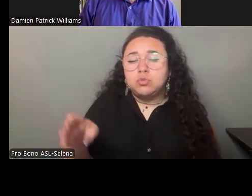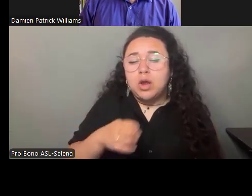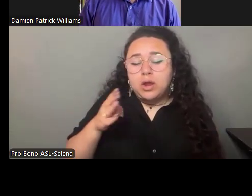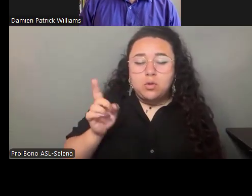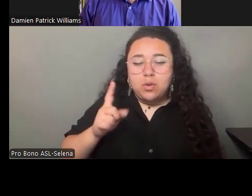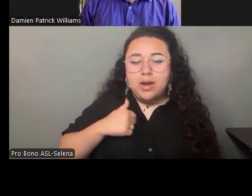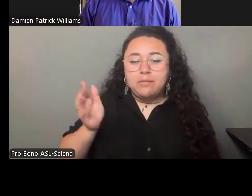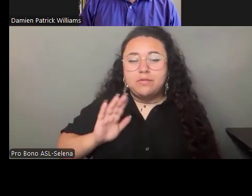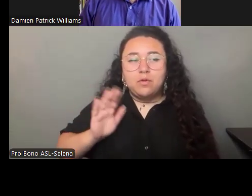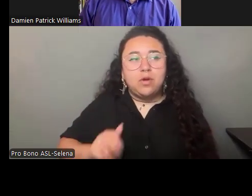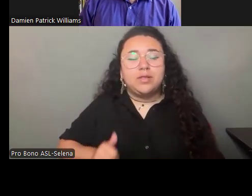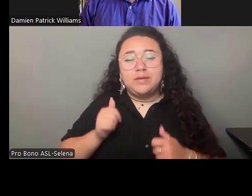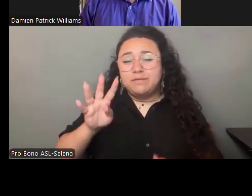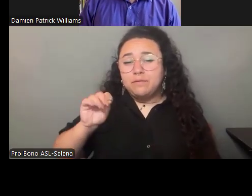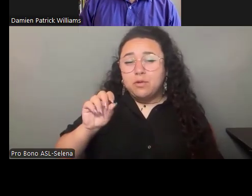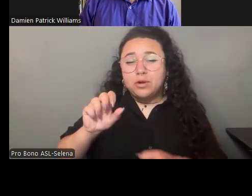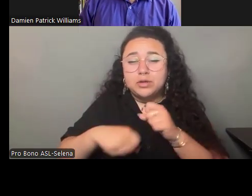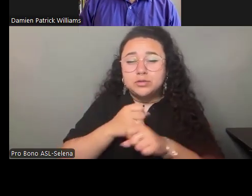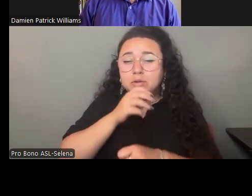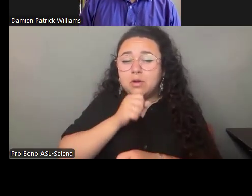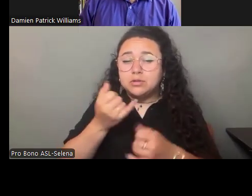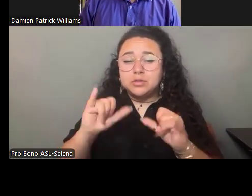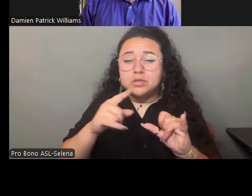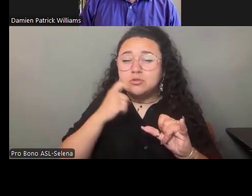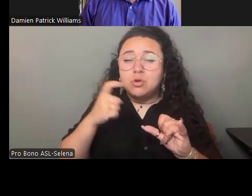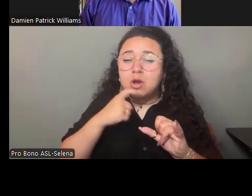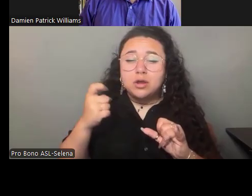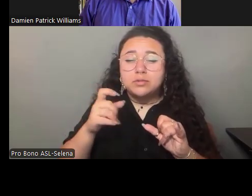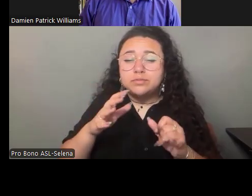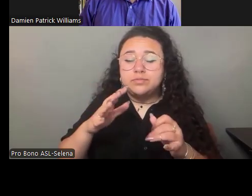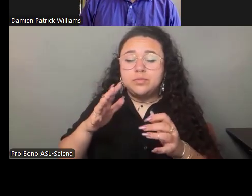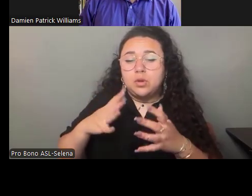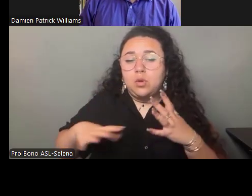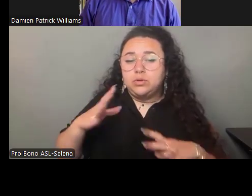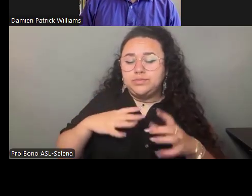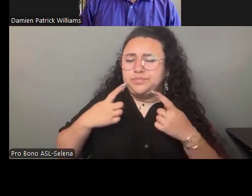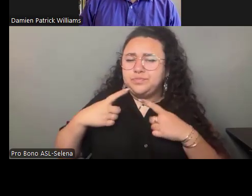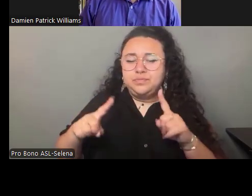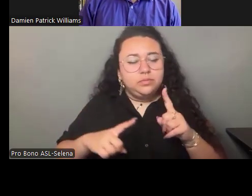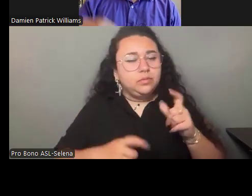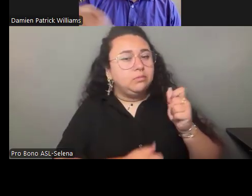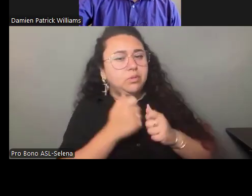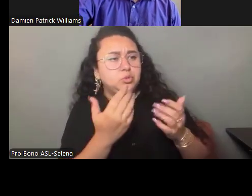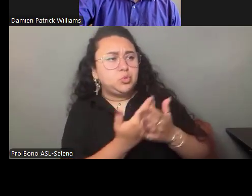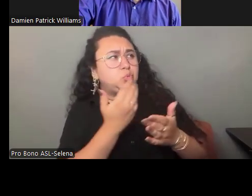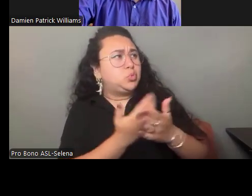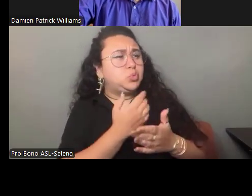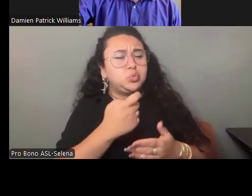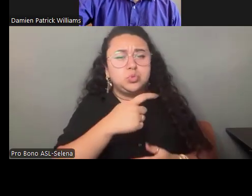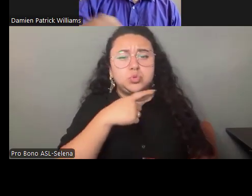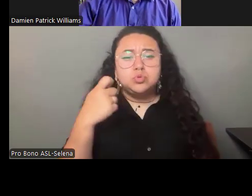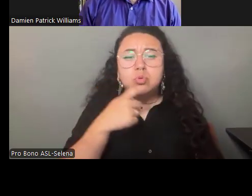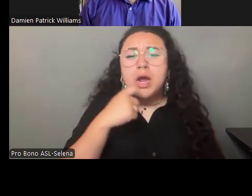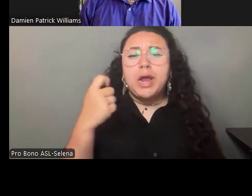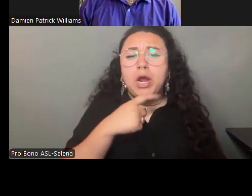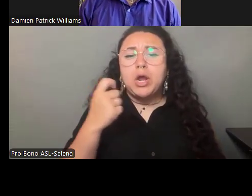that was 40 years old and still drying clothes very effectively versus, the most recent clothes dryer I bought